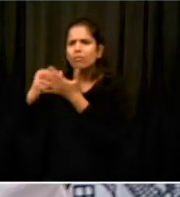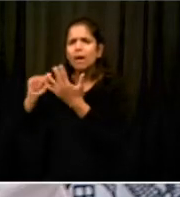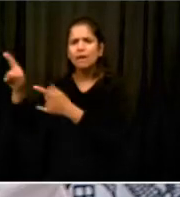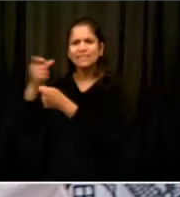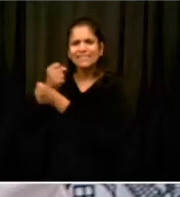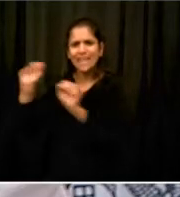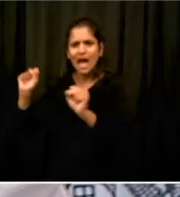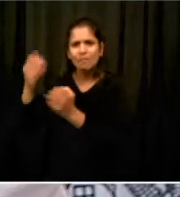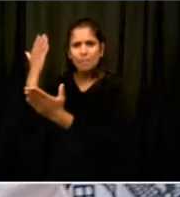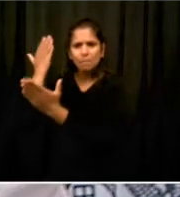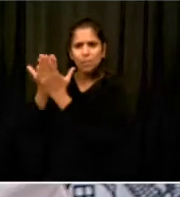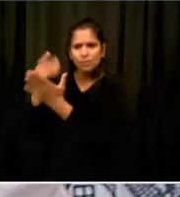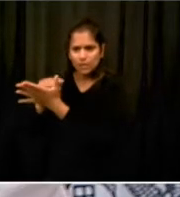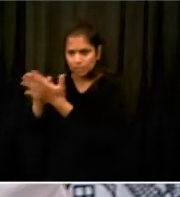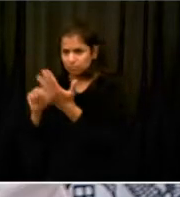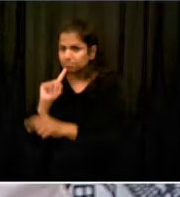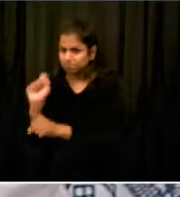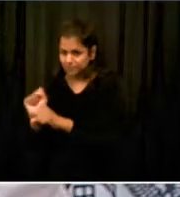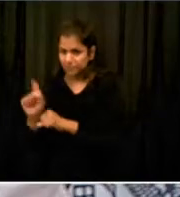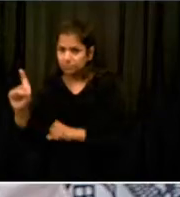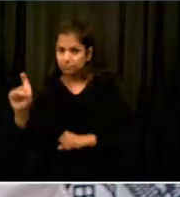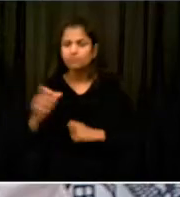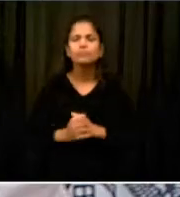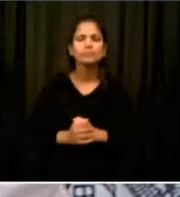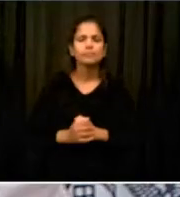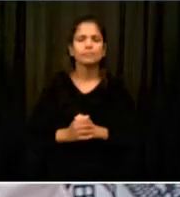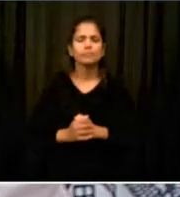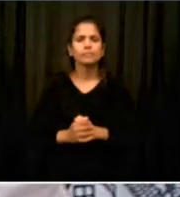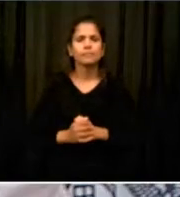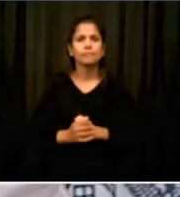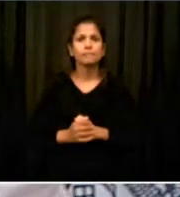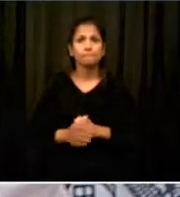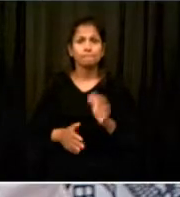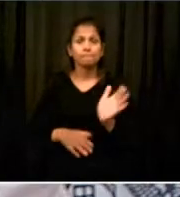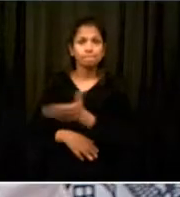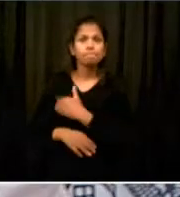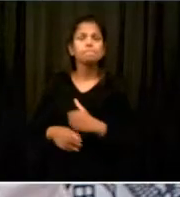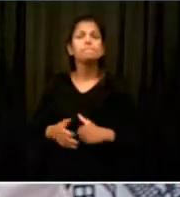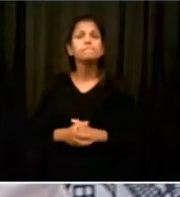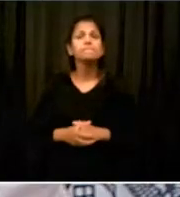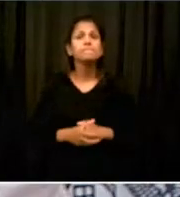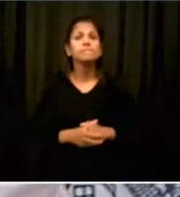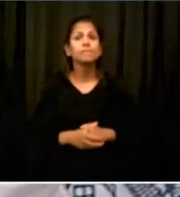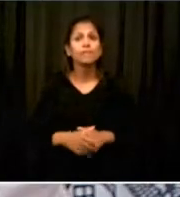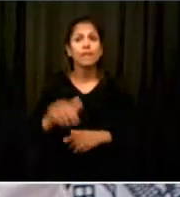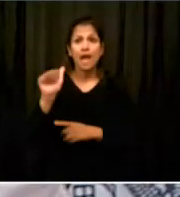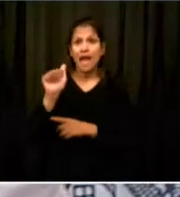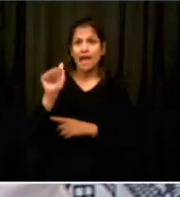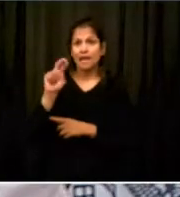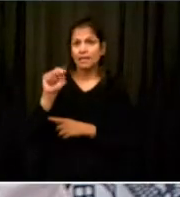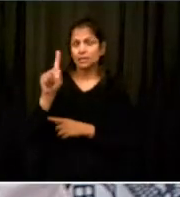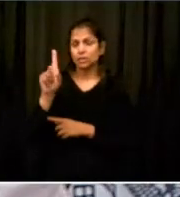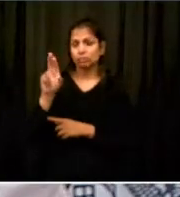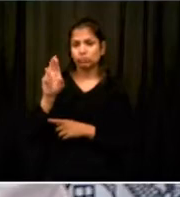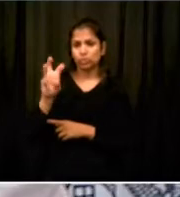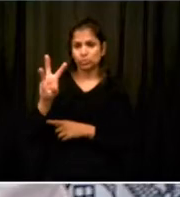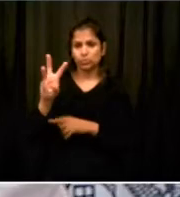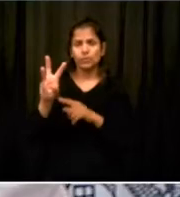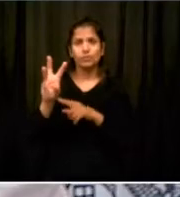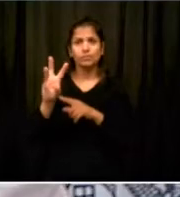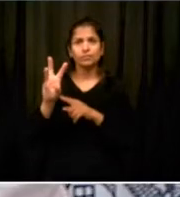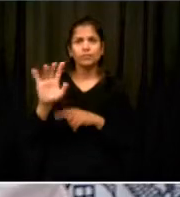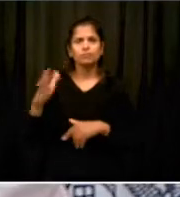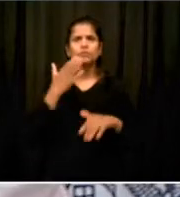Mr. Mayor. I'm wondering, regarding the video that circulated online yesterday of the person being arrested by